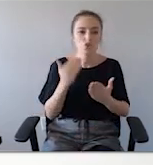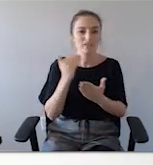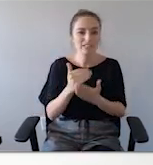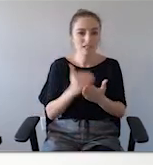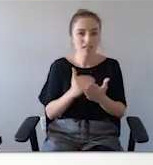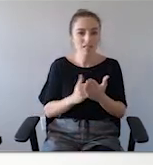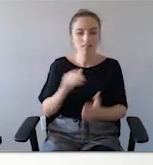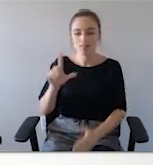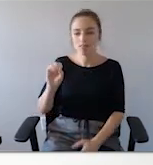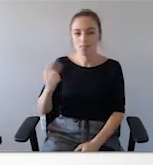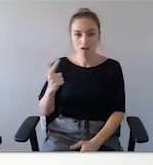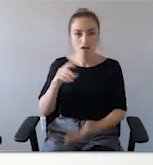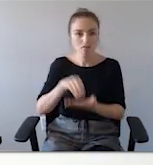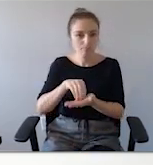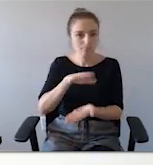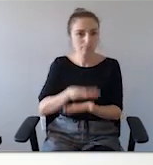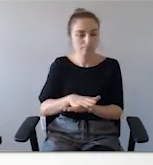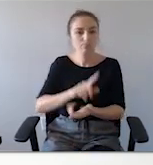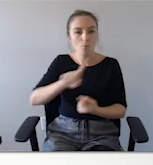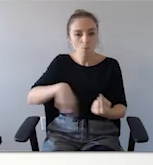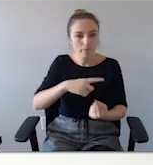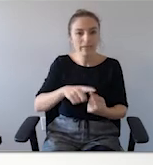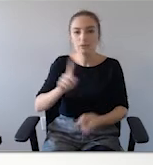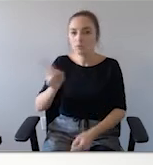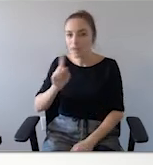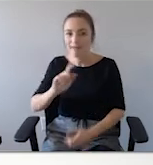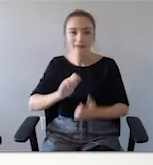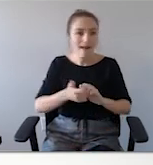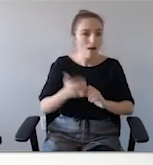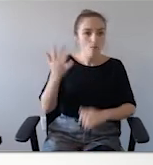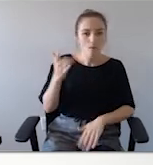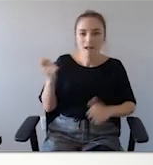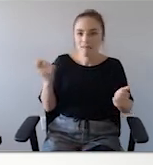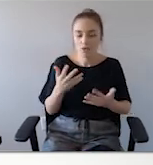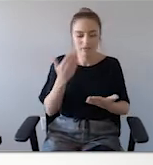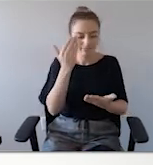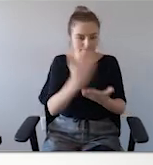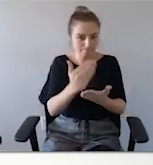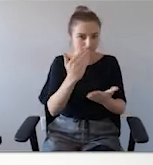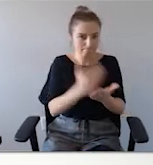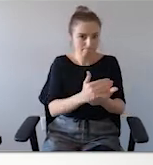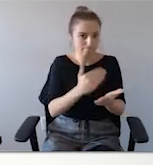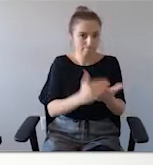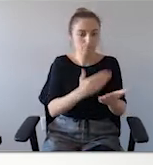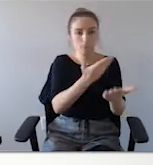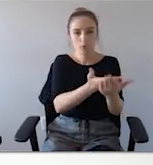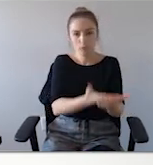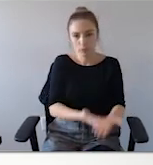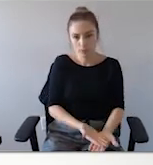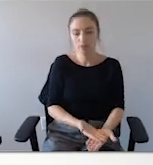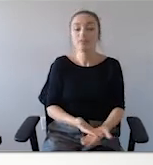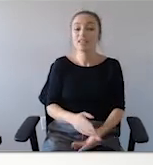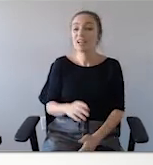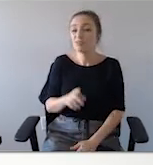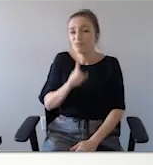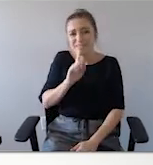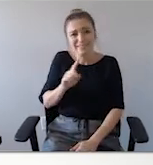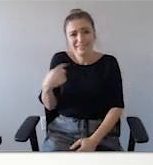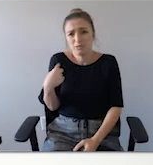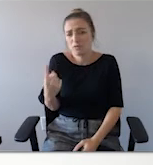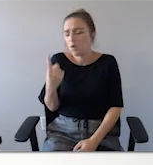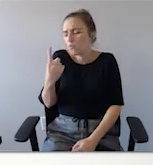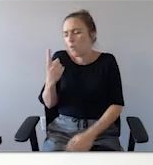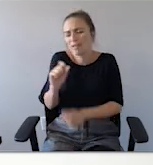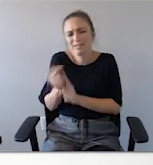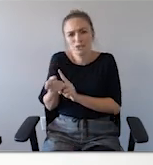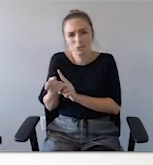I've only known of one situation where the person, lied on the service logs,